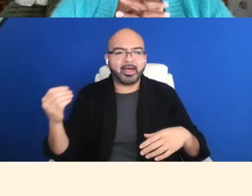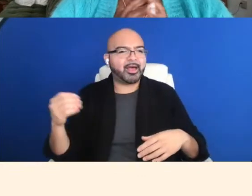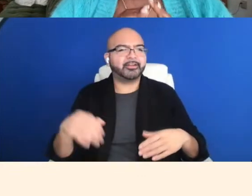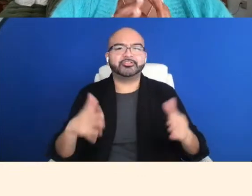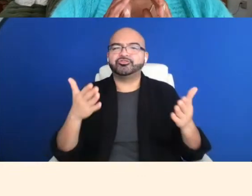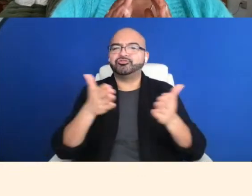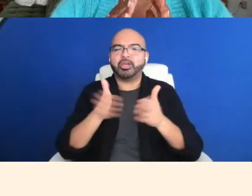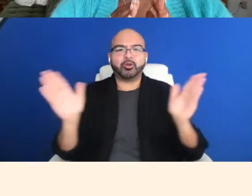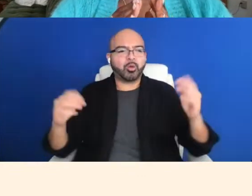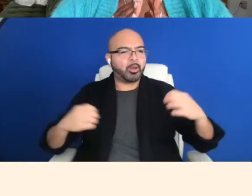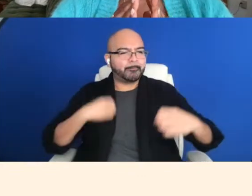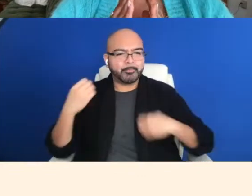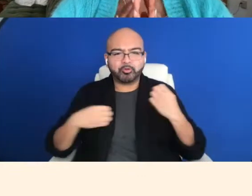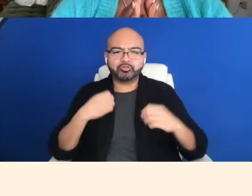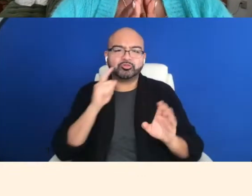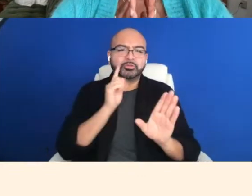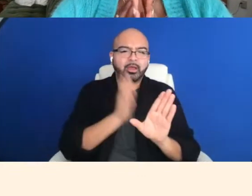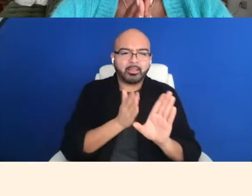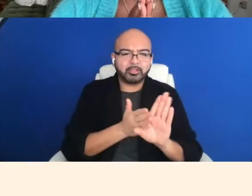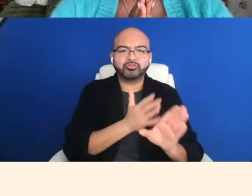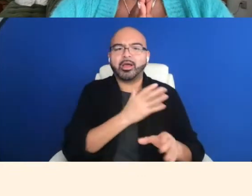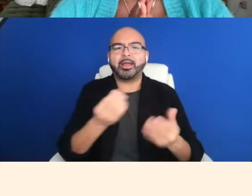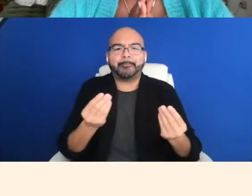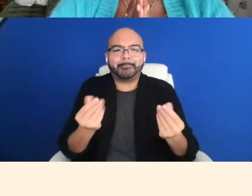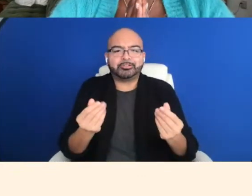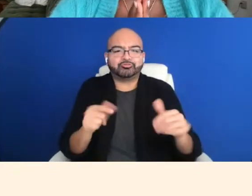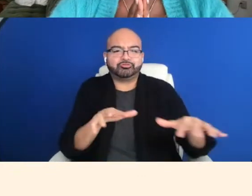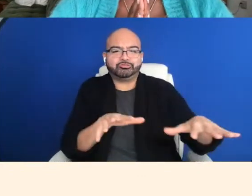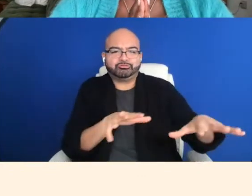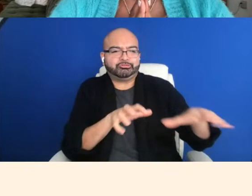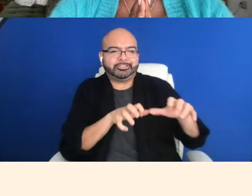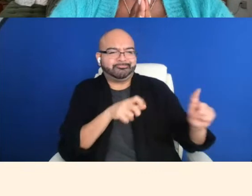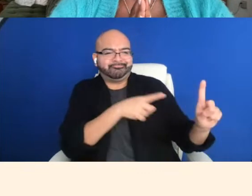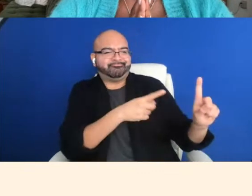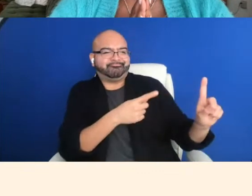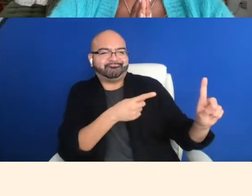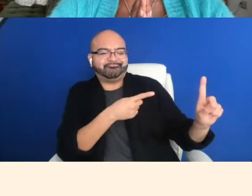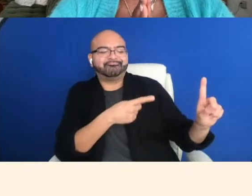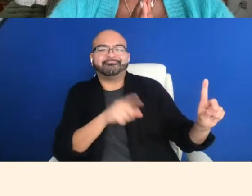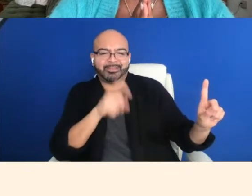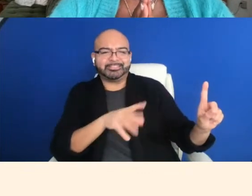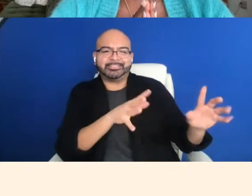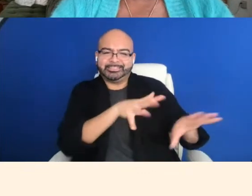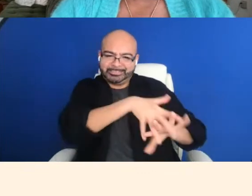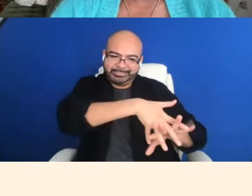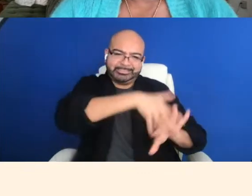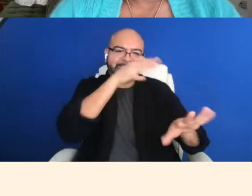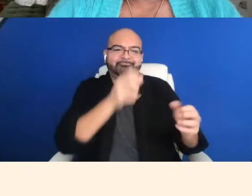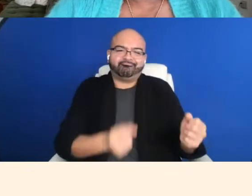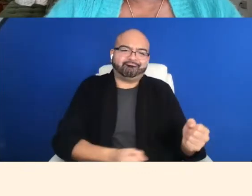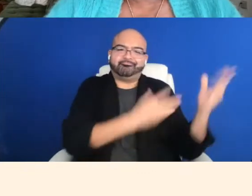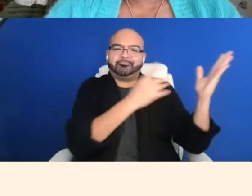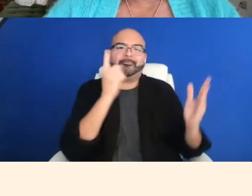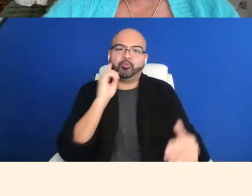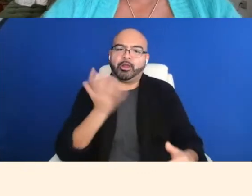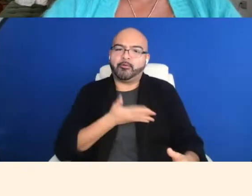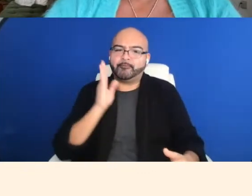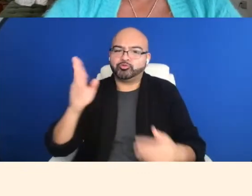general emotional, psychological, and material greed. Those have to be uprooted for our future.